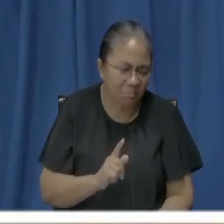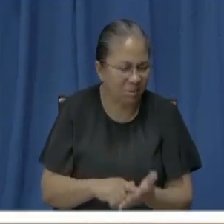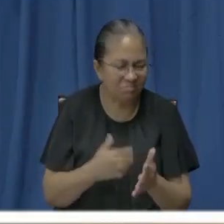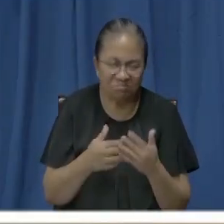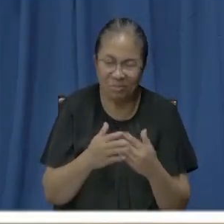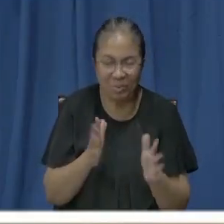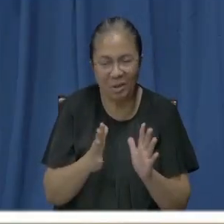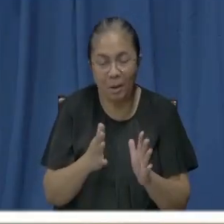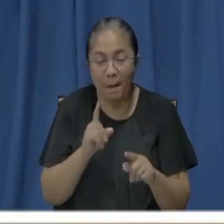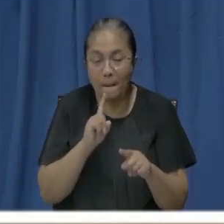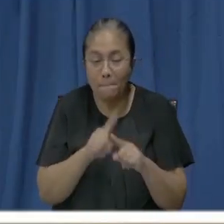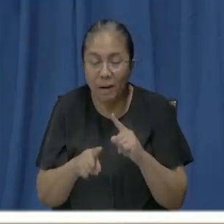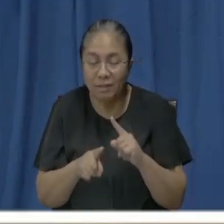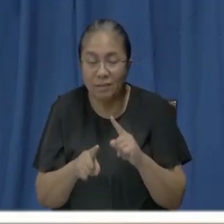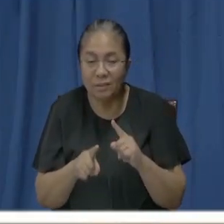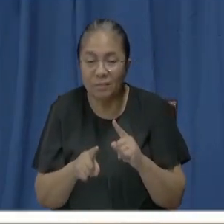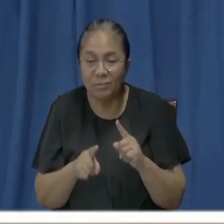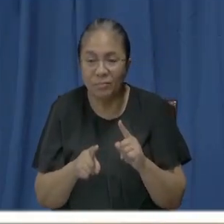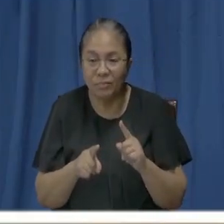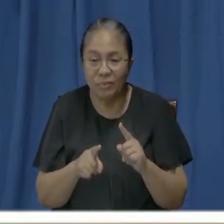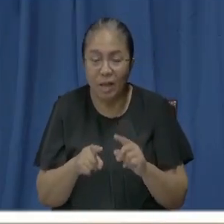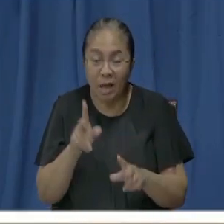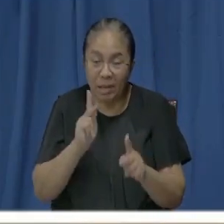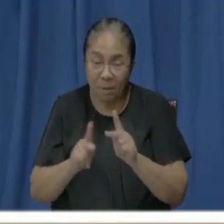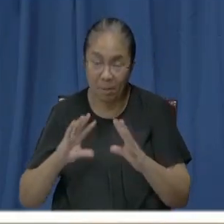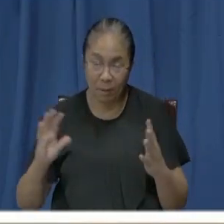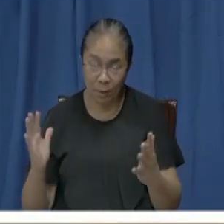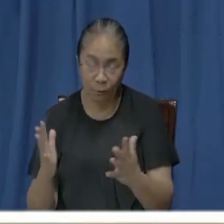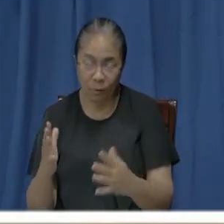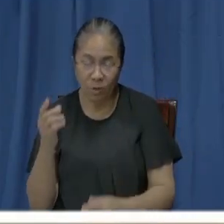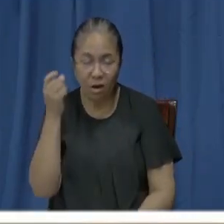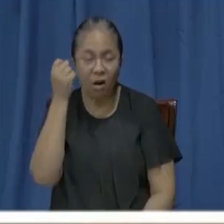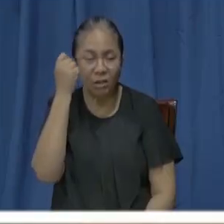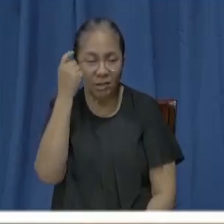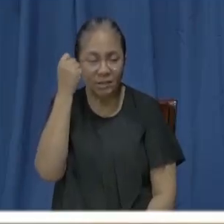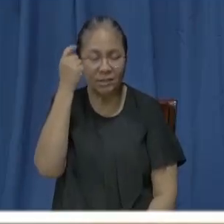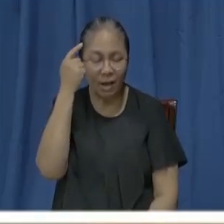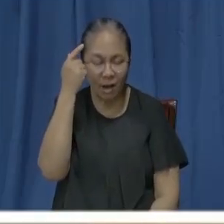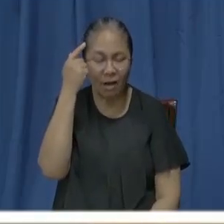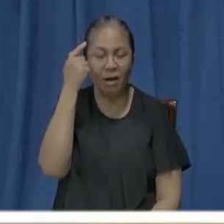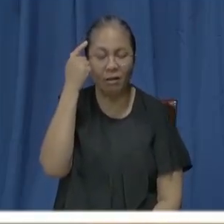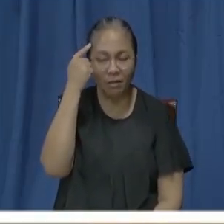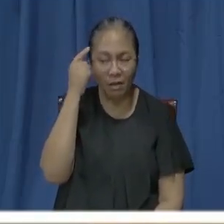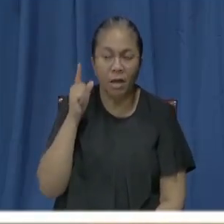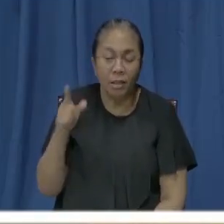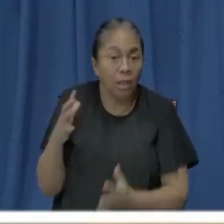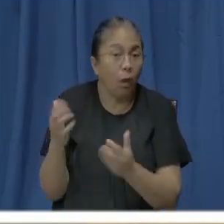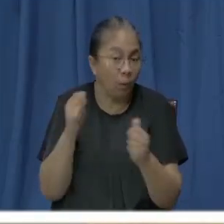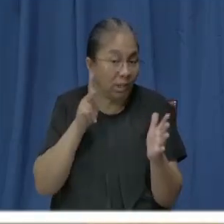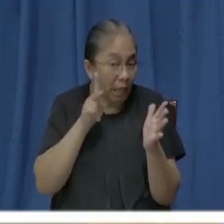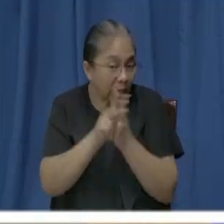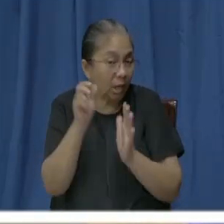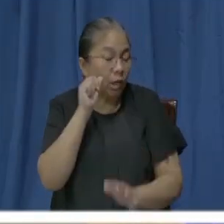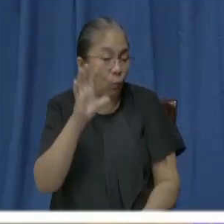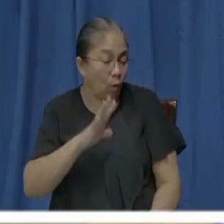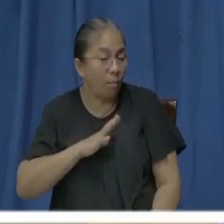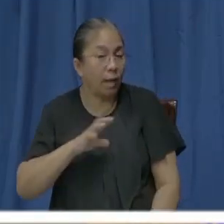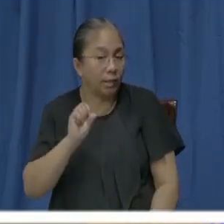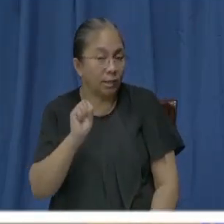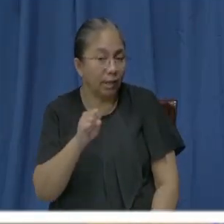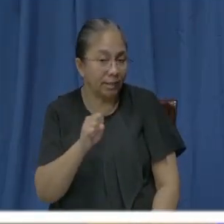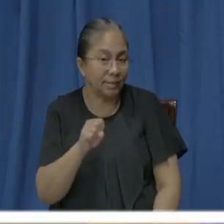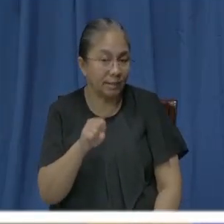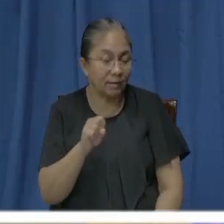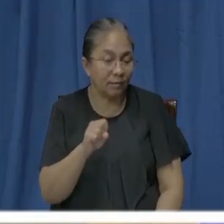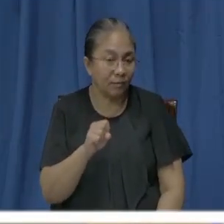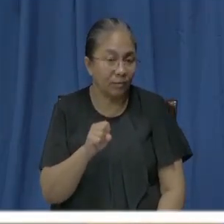net result was the crowd recognized they wanted blood. They wanted this